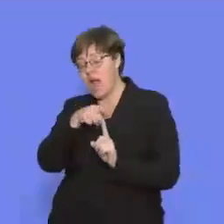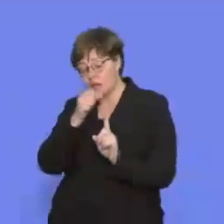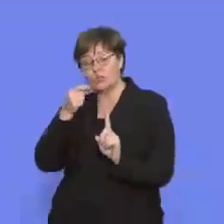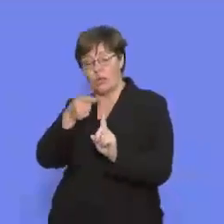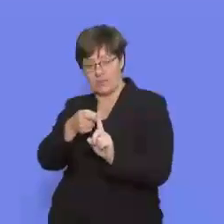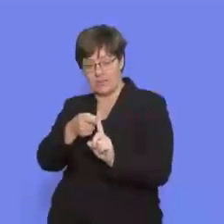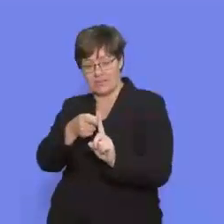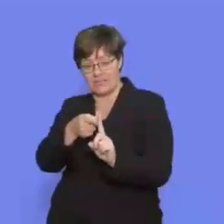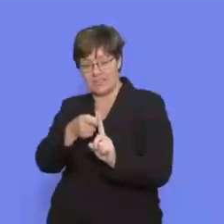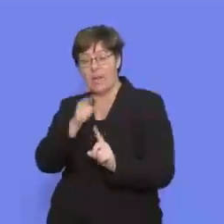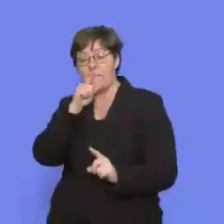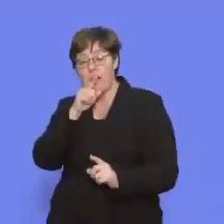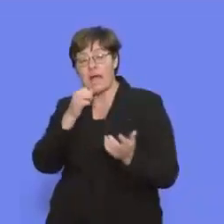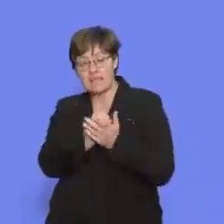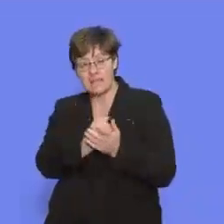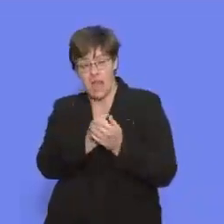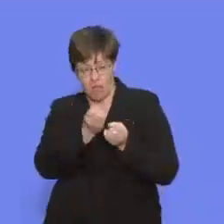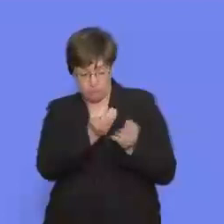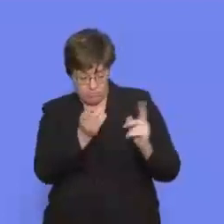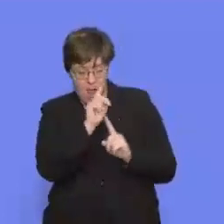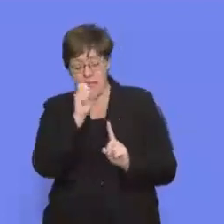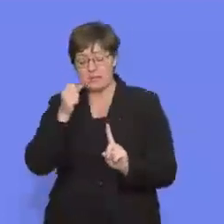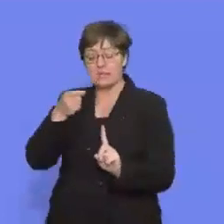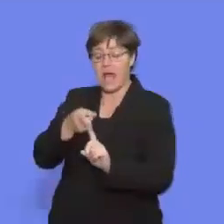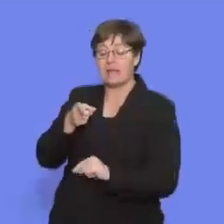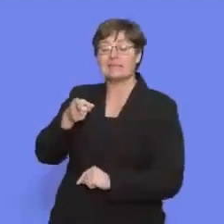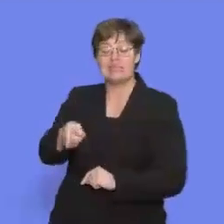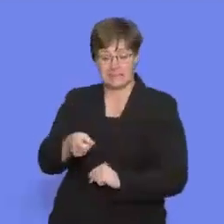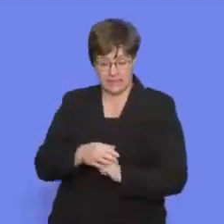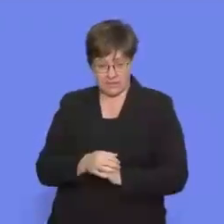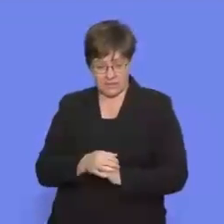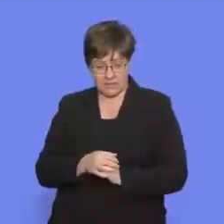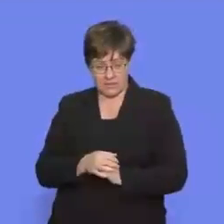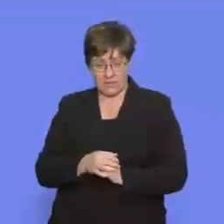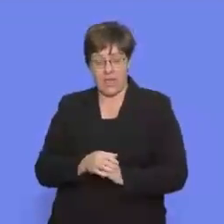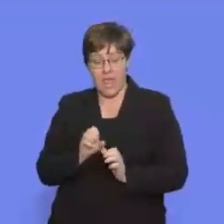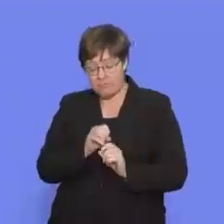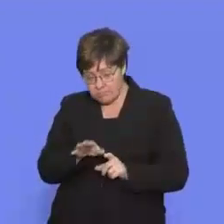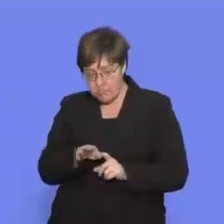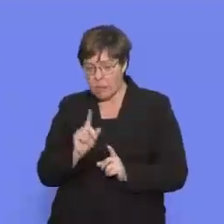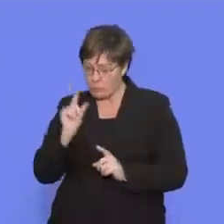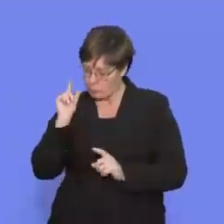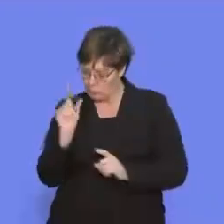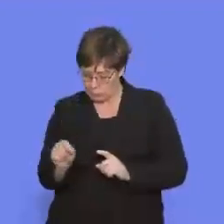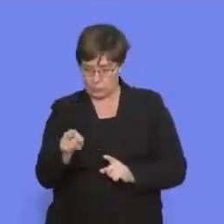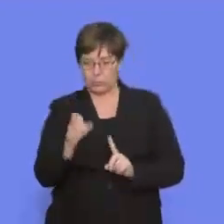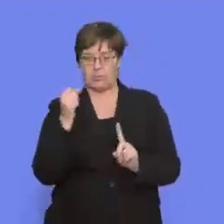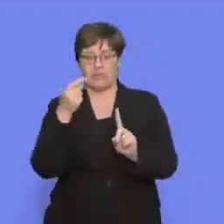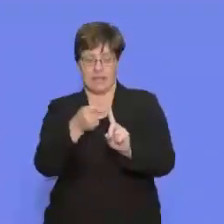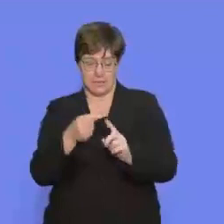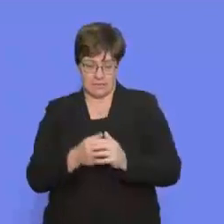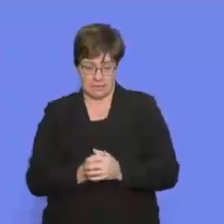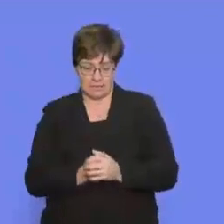have a target and they are secreted, where the secretion go exactly to the target. So, step